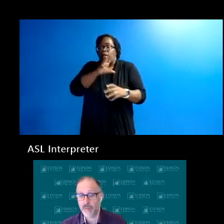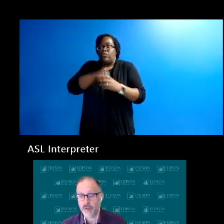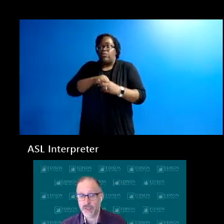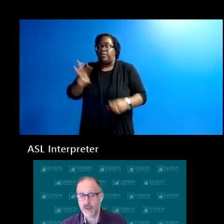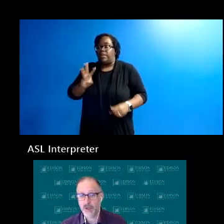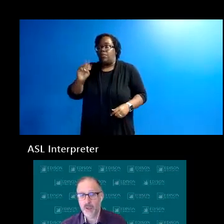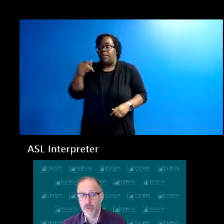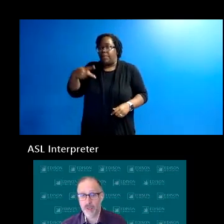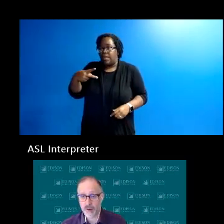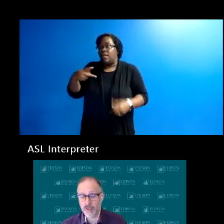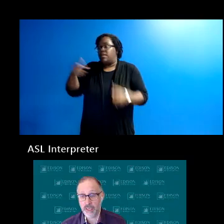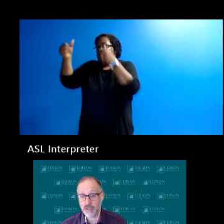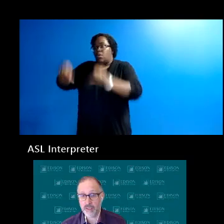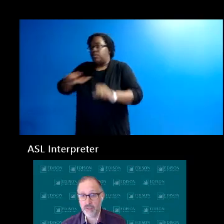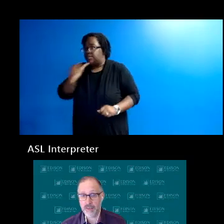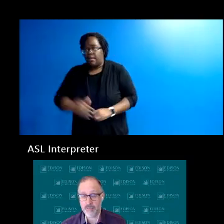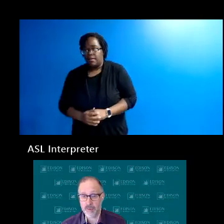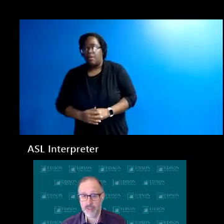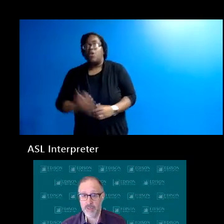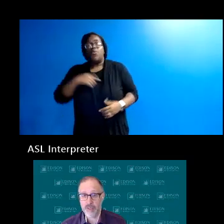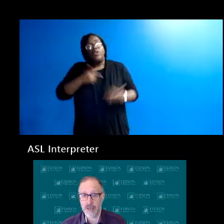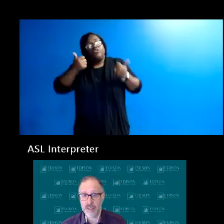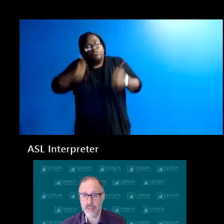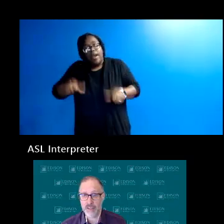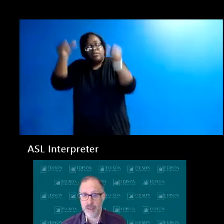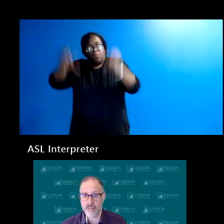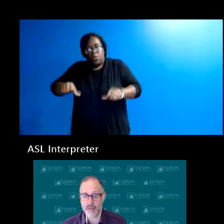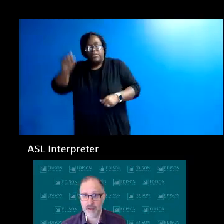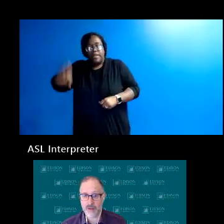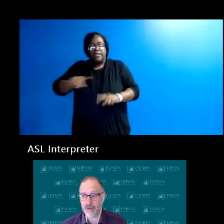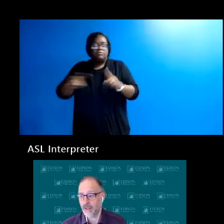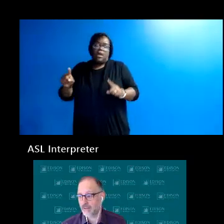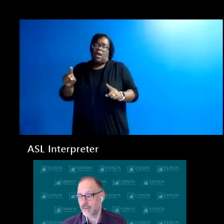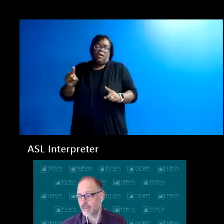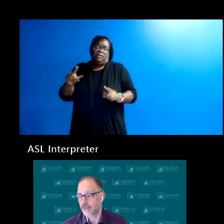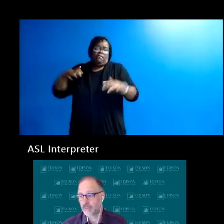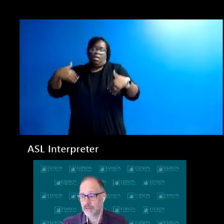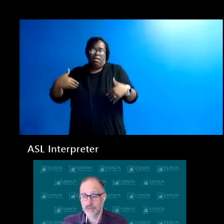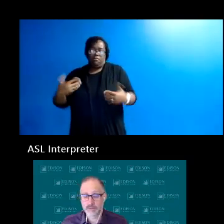or posted. We are looking at trying to get that posted, but that is not there yet.